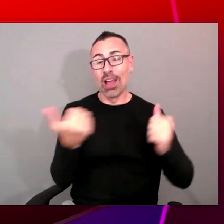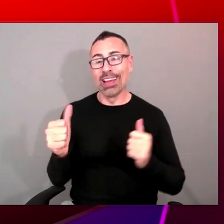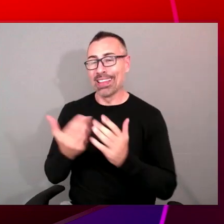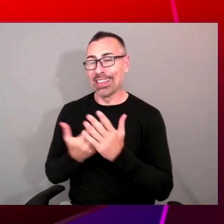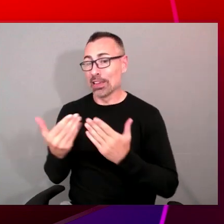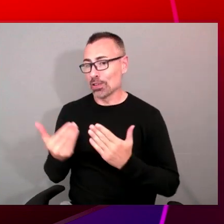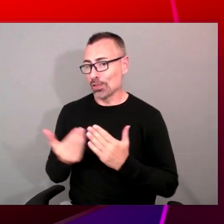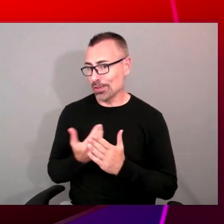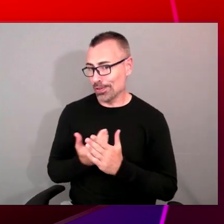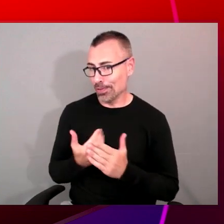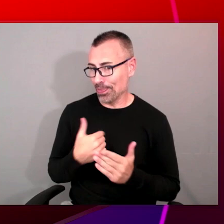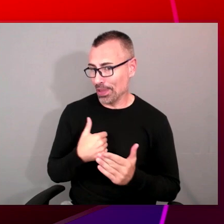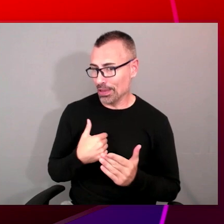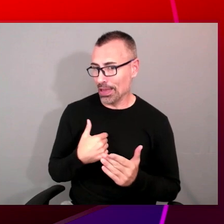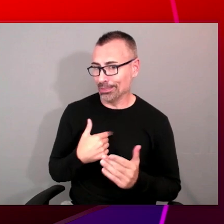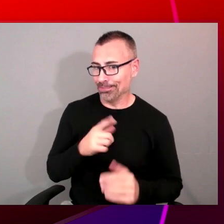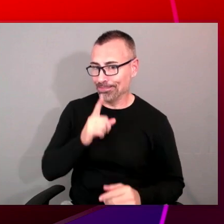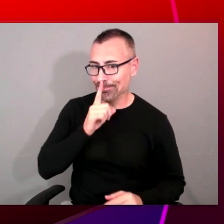lots of cool new stuff,